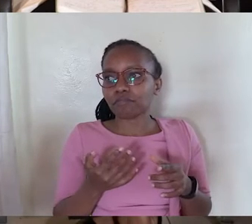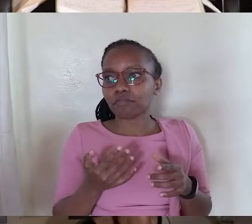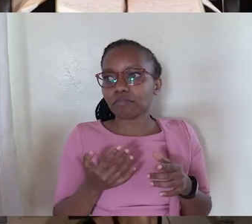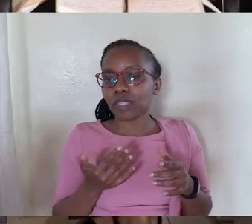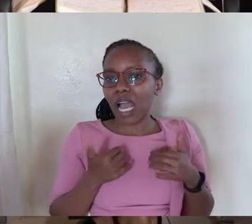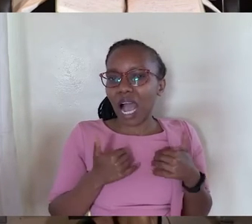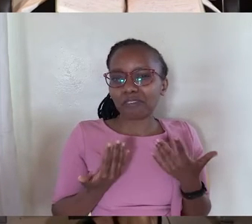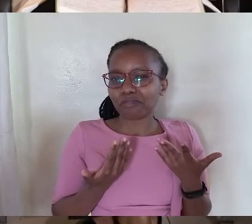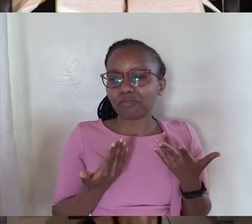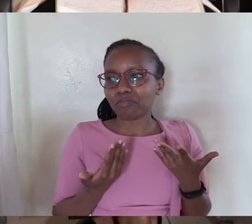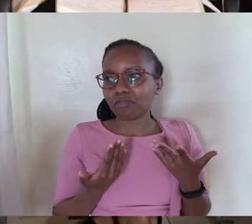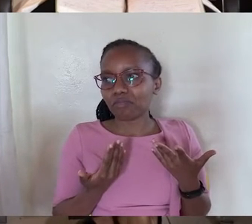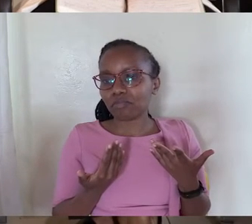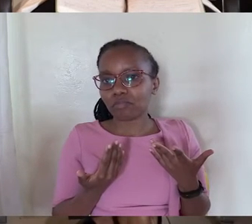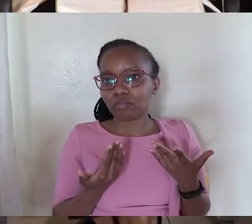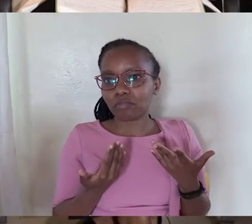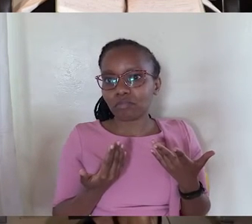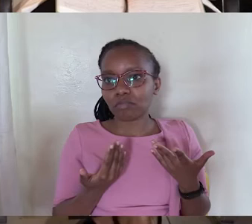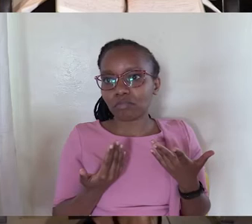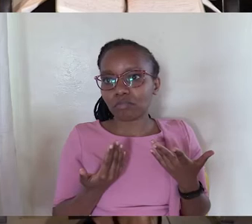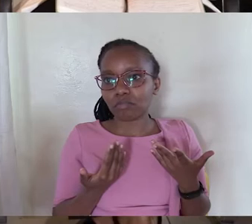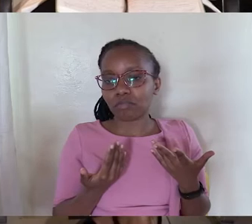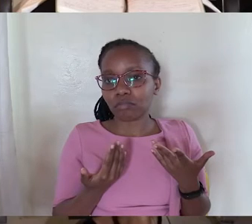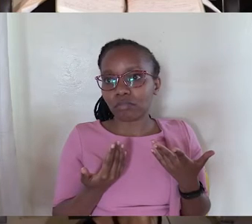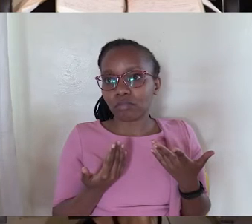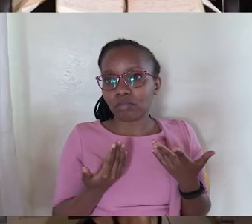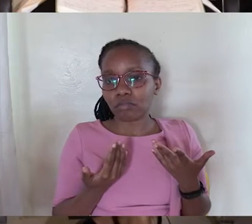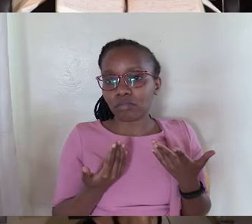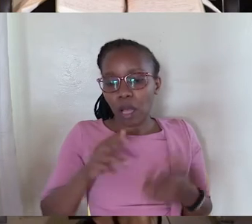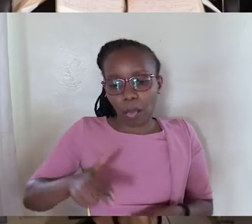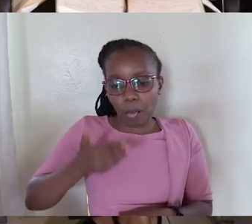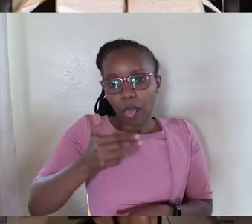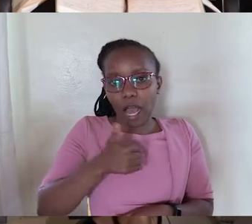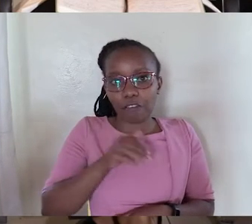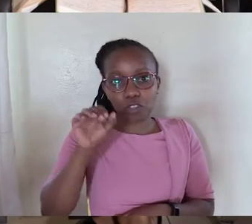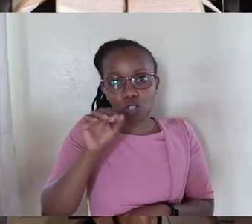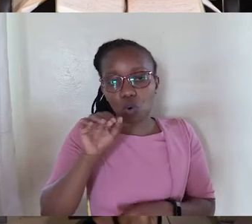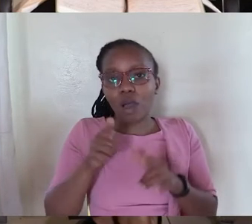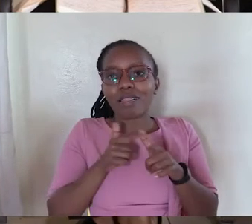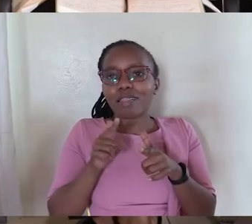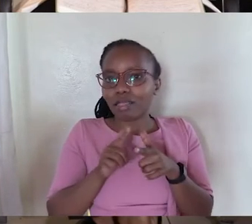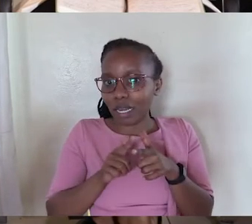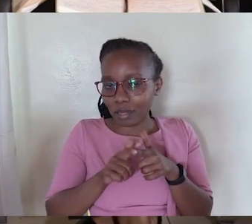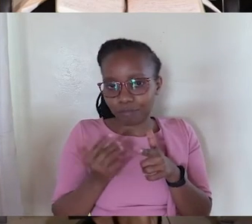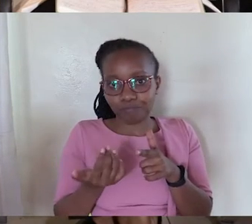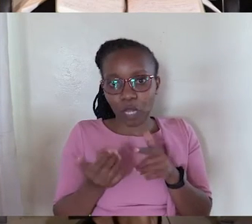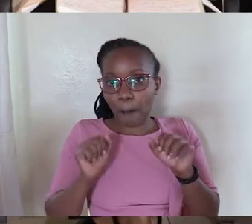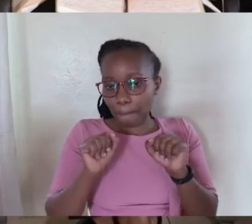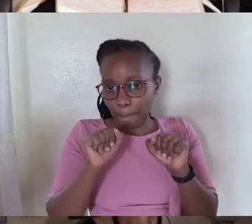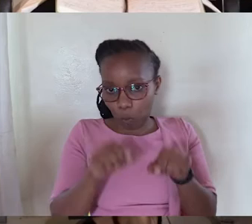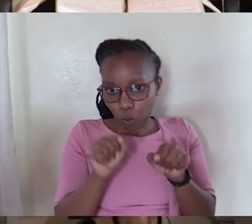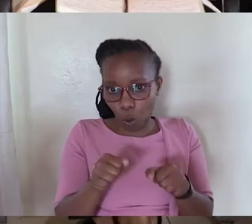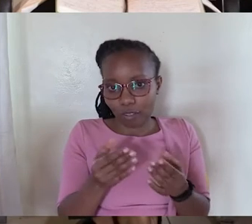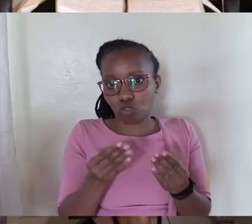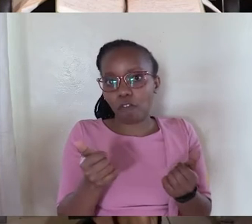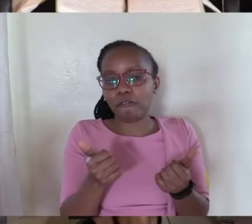less lethal weapons like batons or rubber bullets, then of course they're able to adequately also respond.